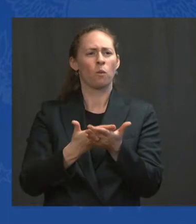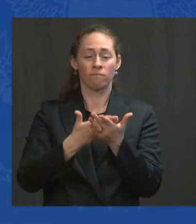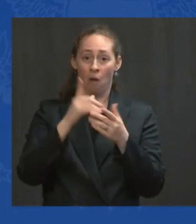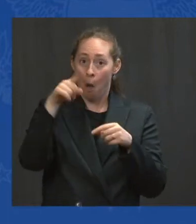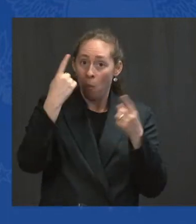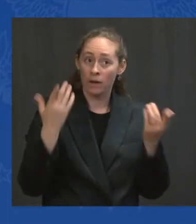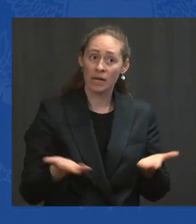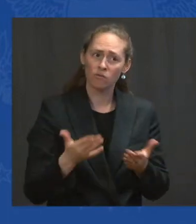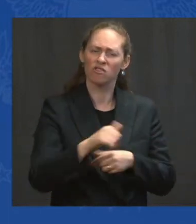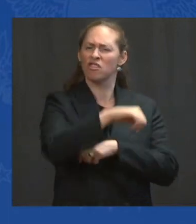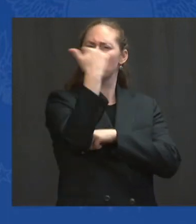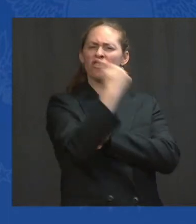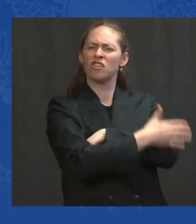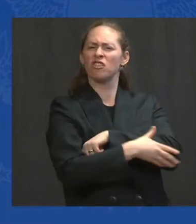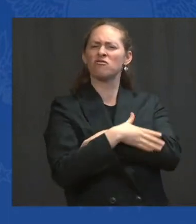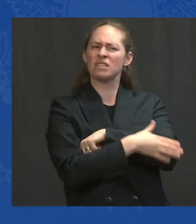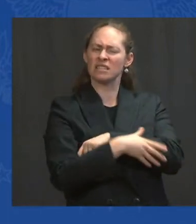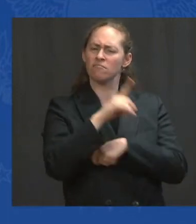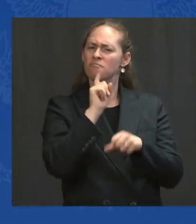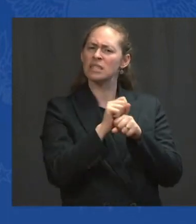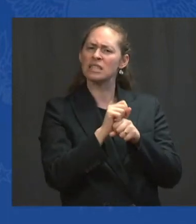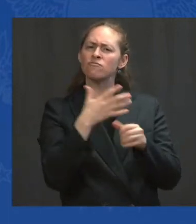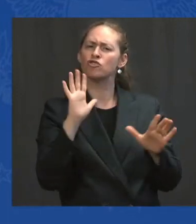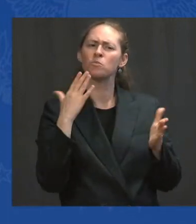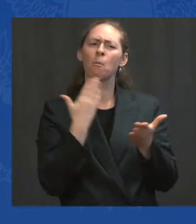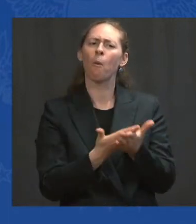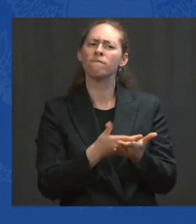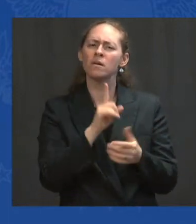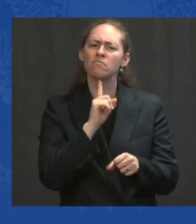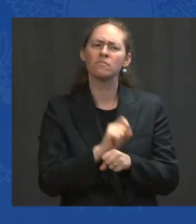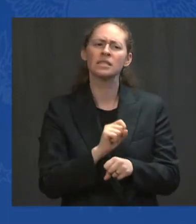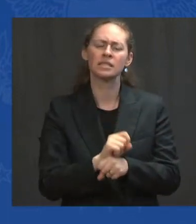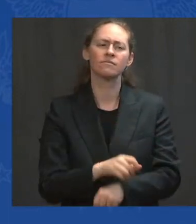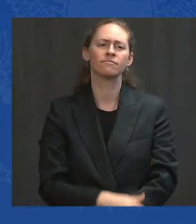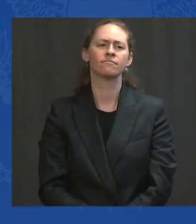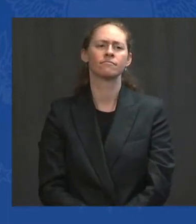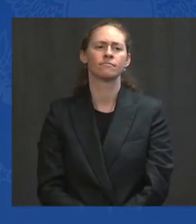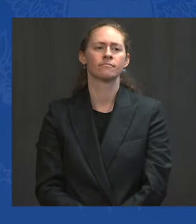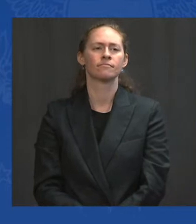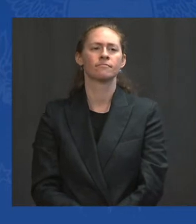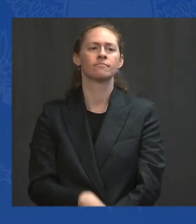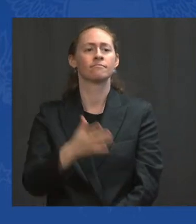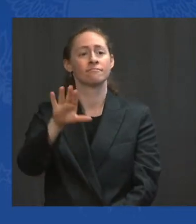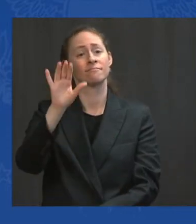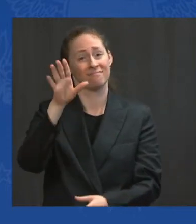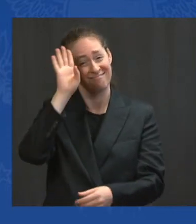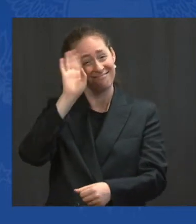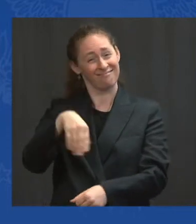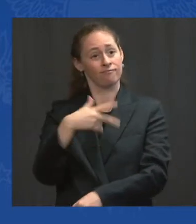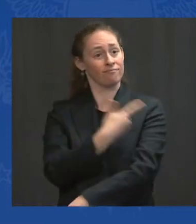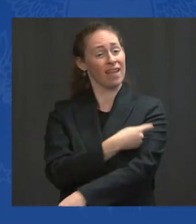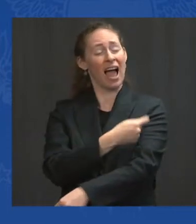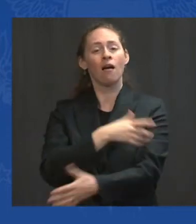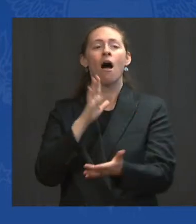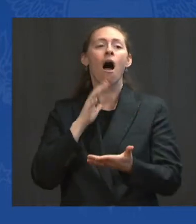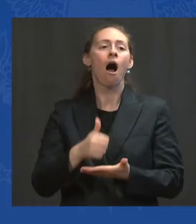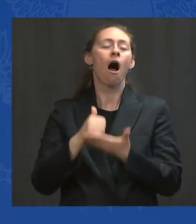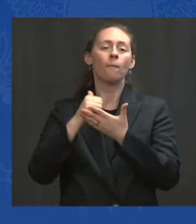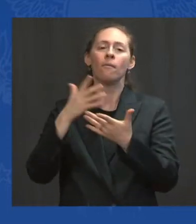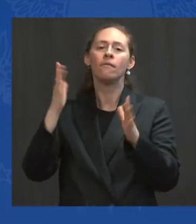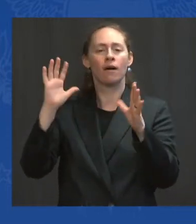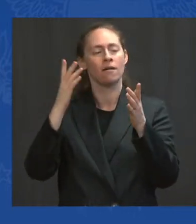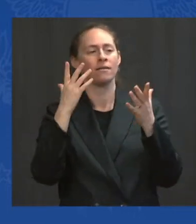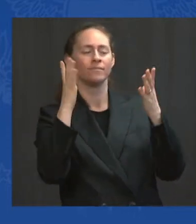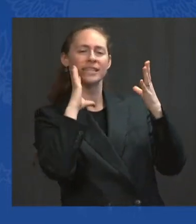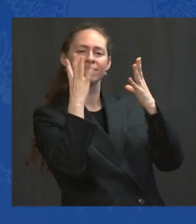as well. Of course, widespread vaccination is what will truly turn the corner on this pandemic. Please